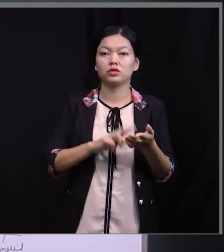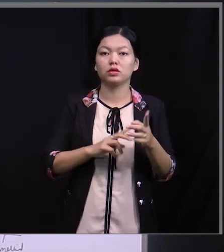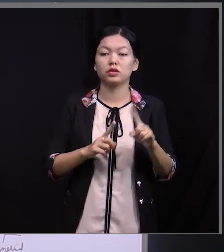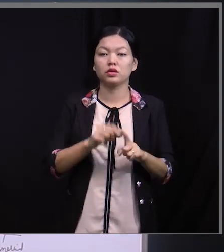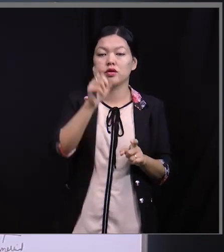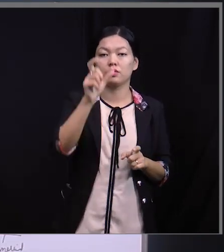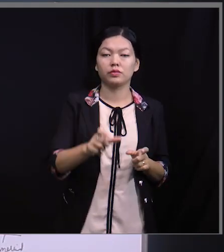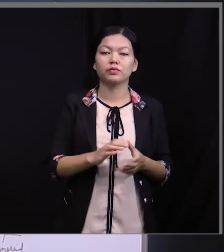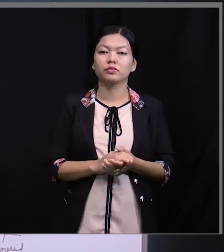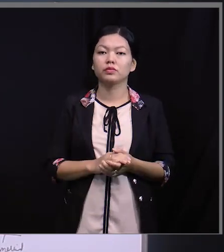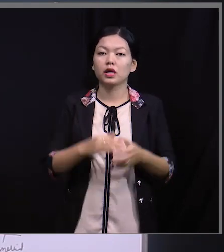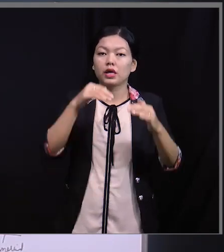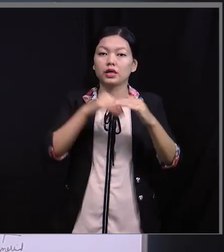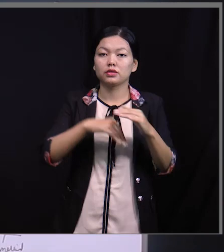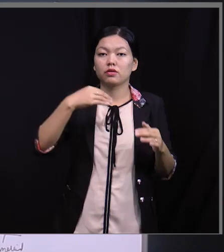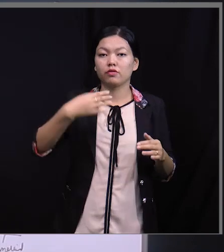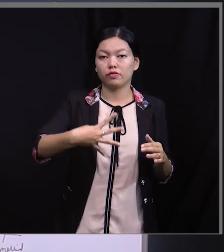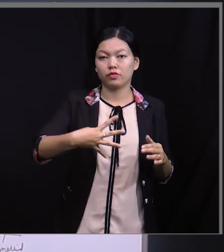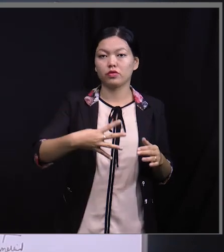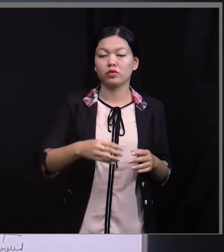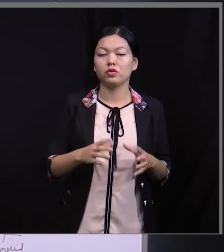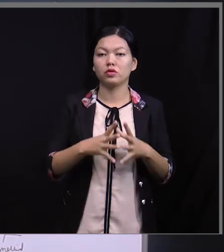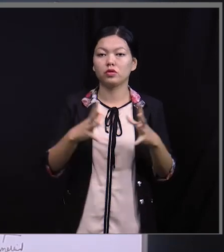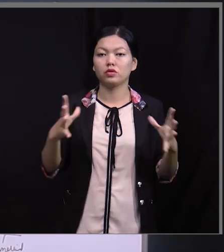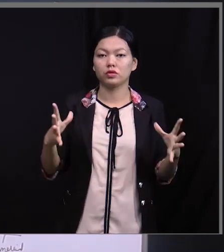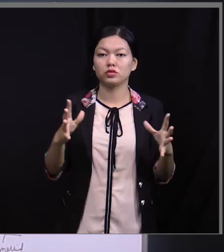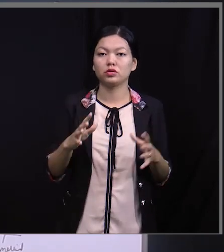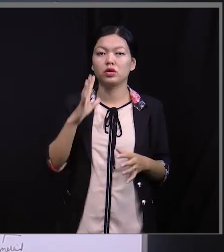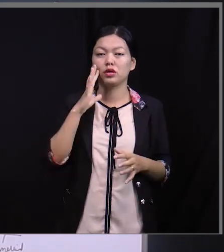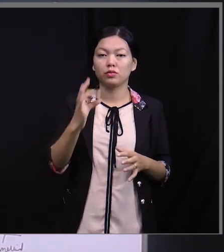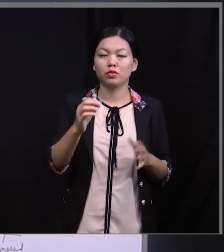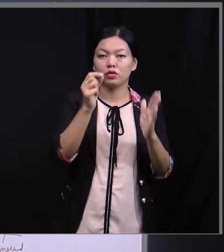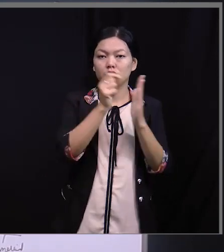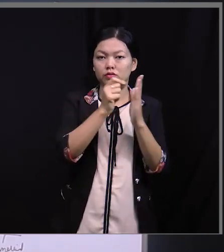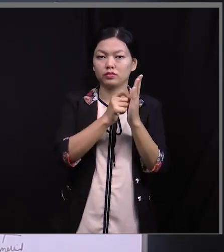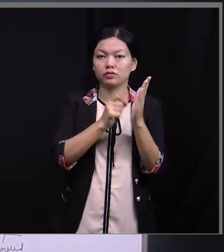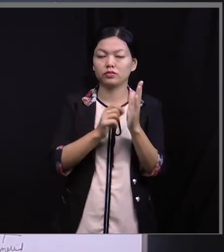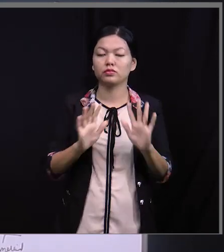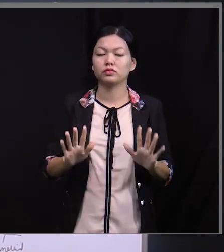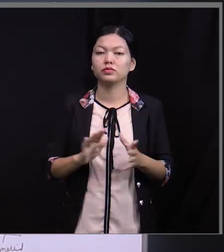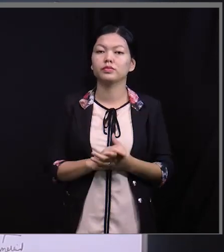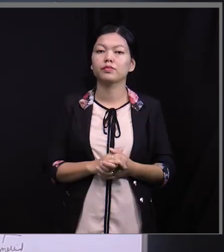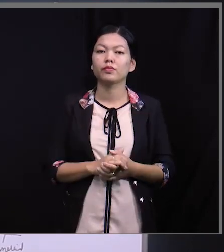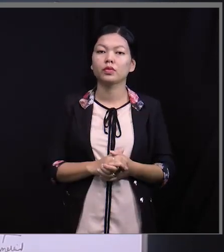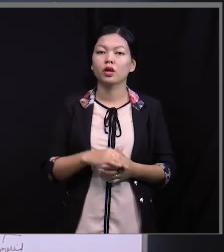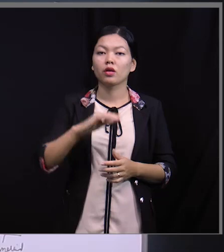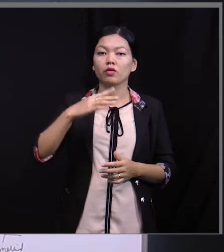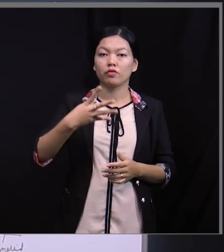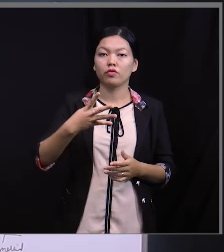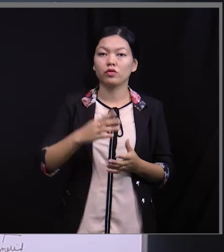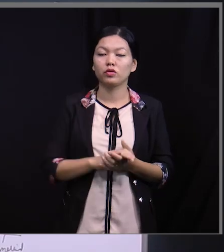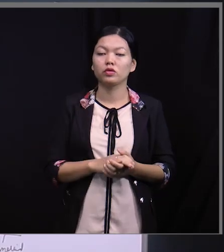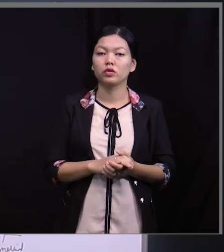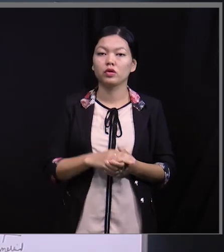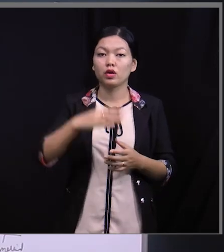there are four major broad functions of an entrepreneur, and these four major broad functions are